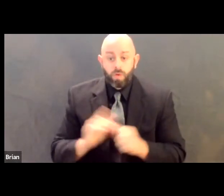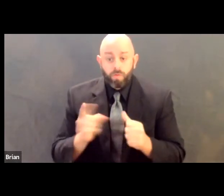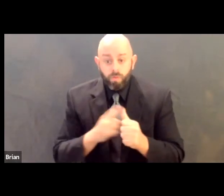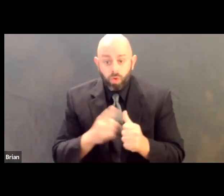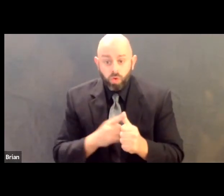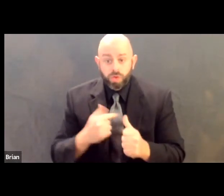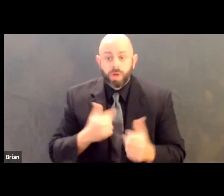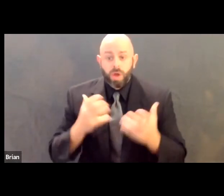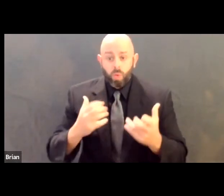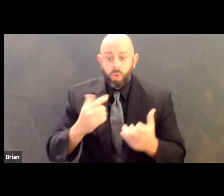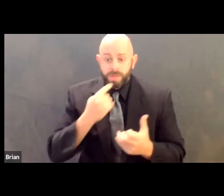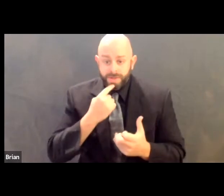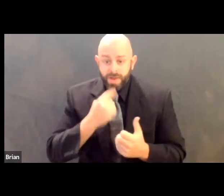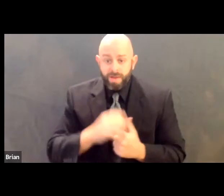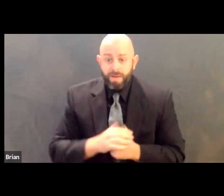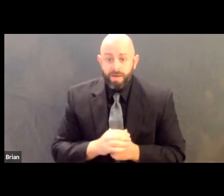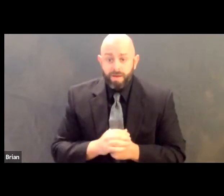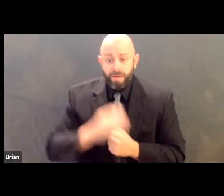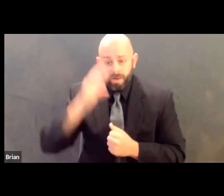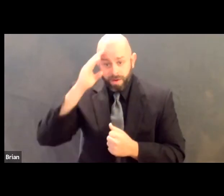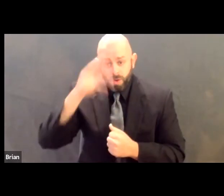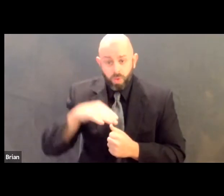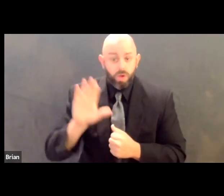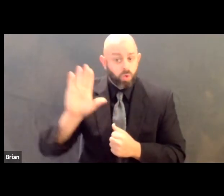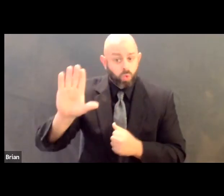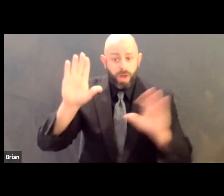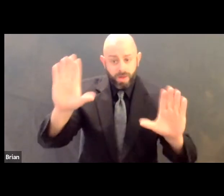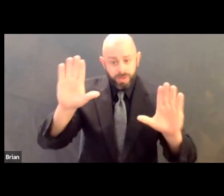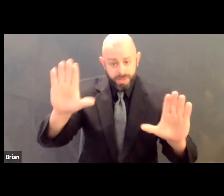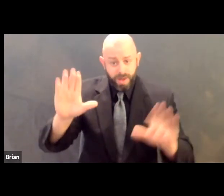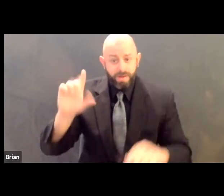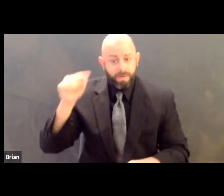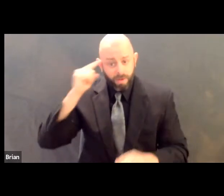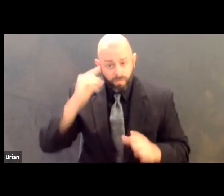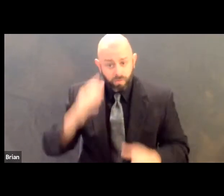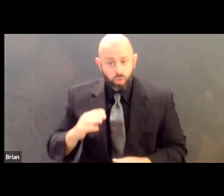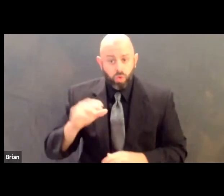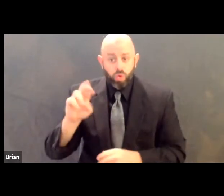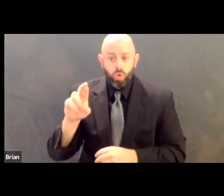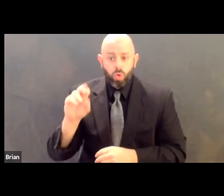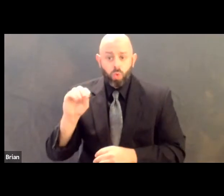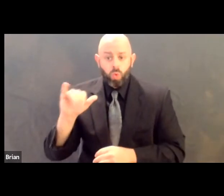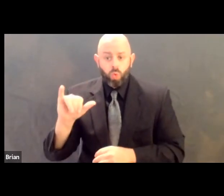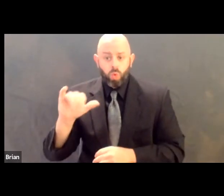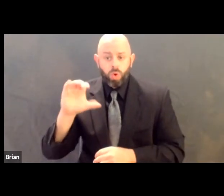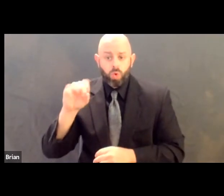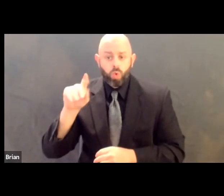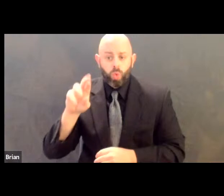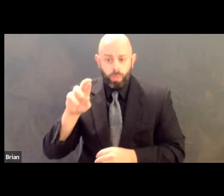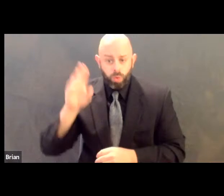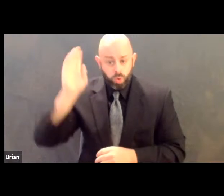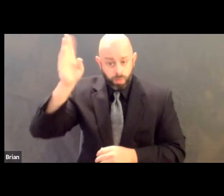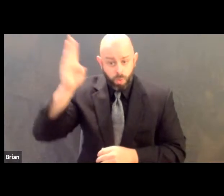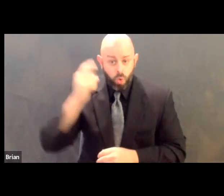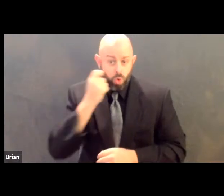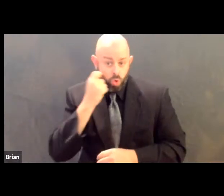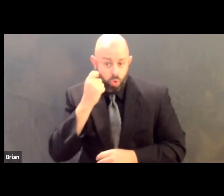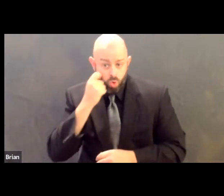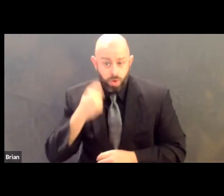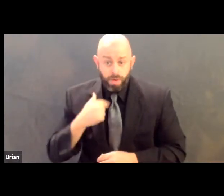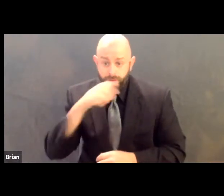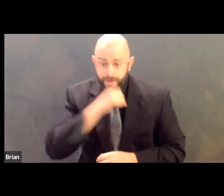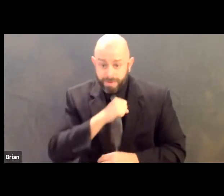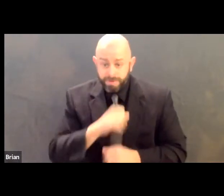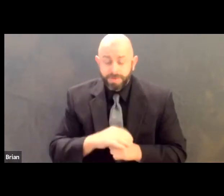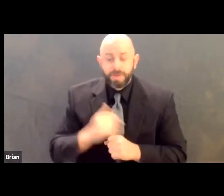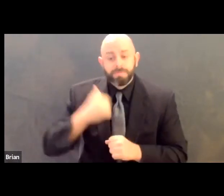know that your outstanding governor, Roy Cooper, spoke earlier, I guess. I'm fully aware of his very